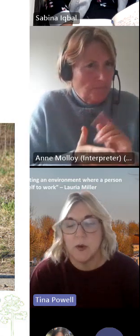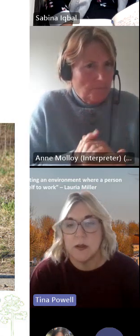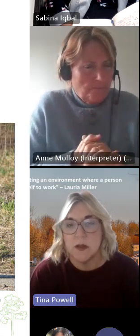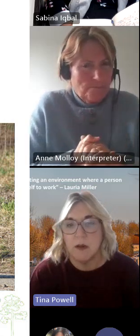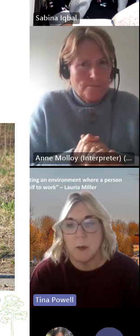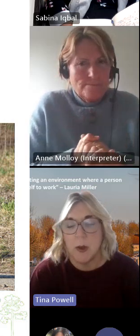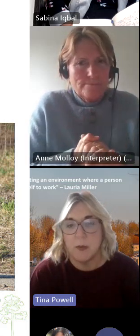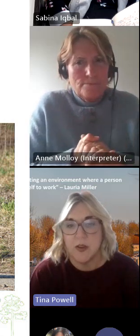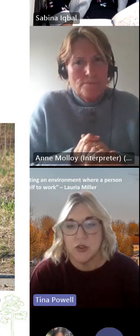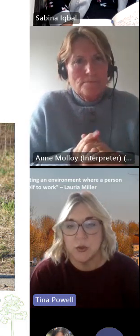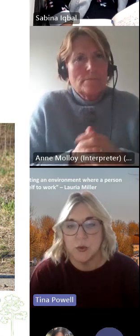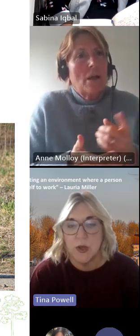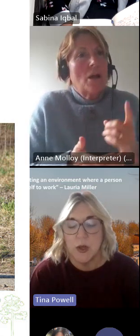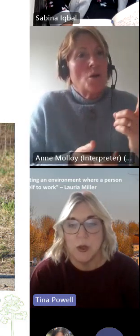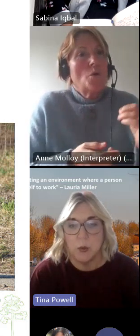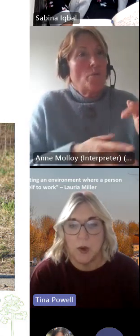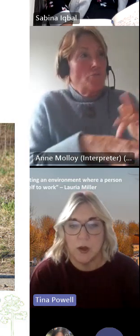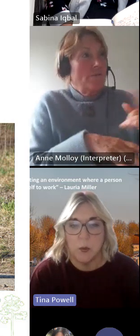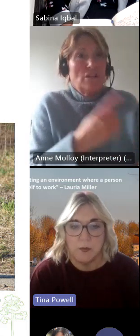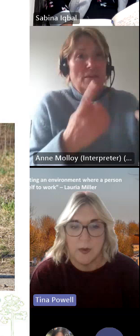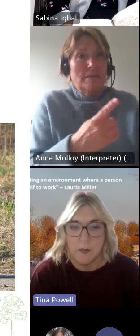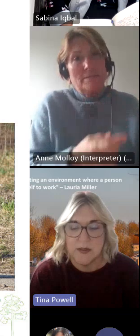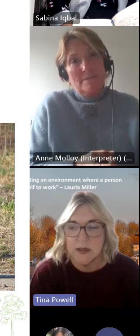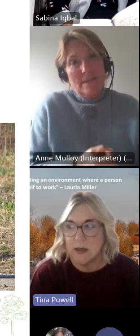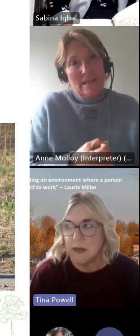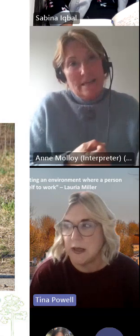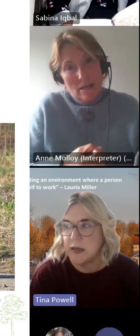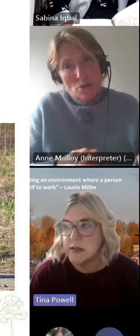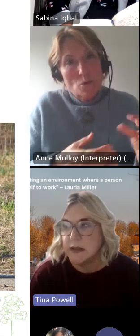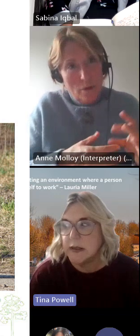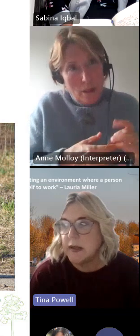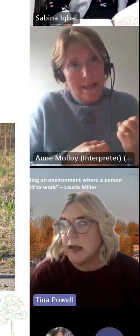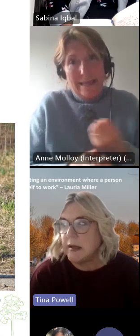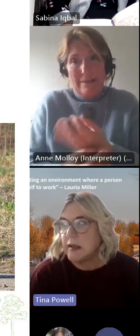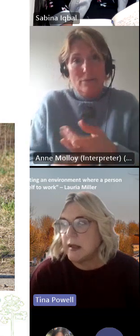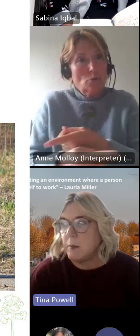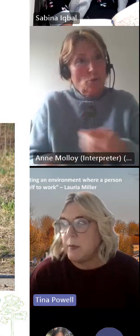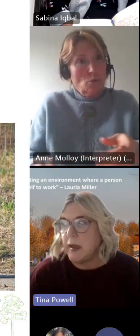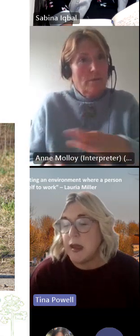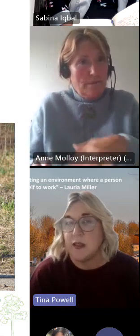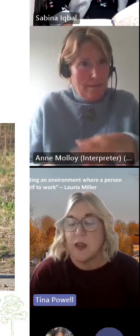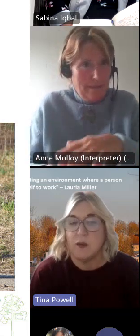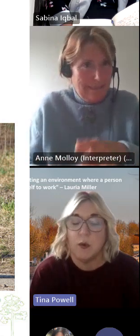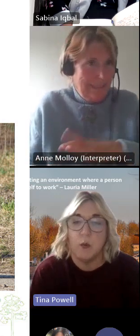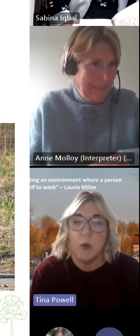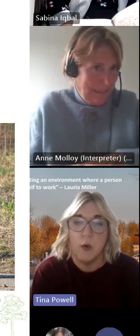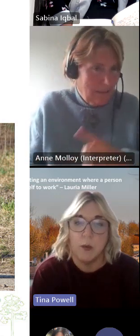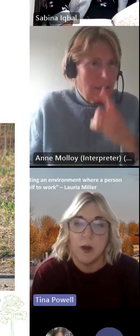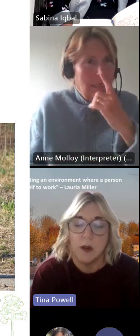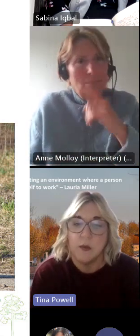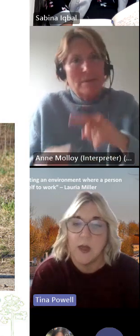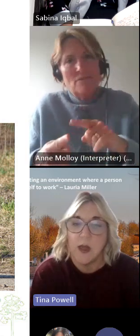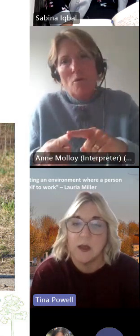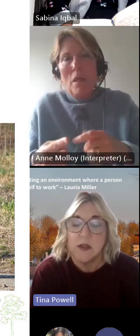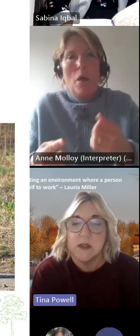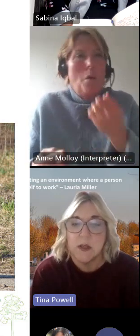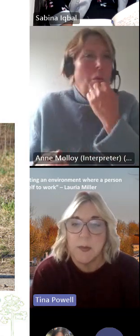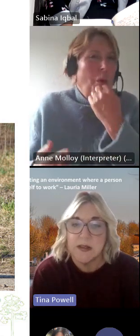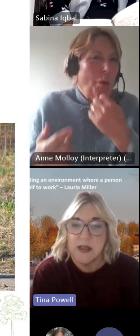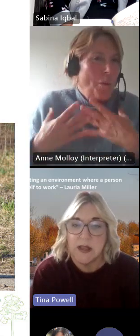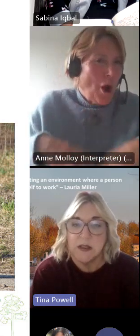it's given directly by professionals who work with families in need, and it can be anything from warm